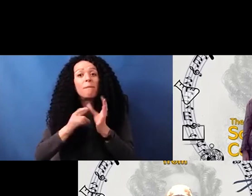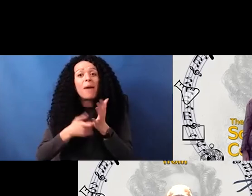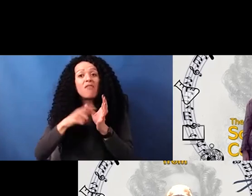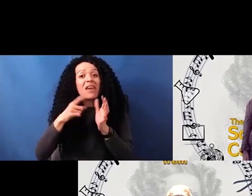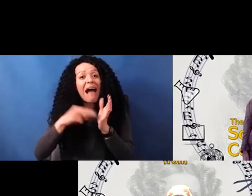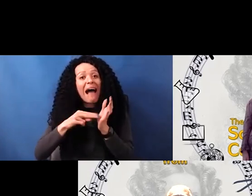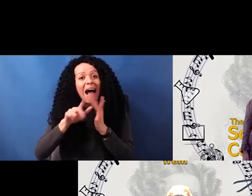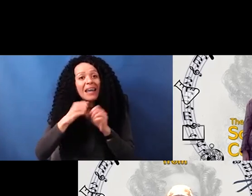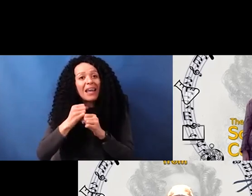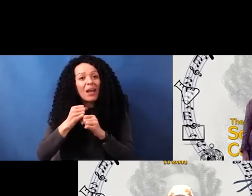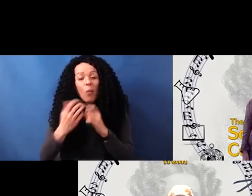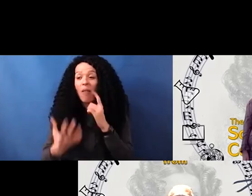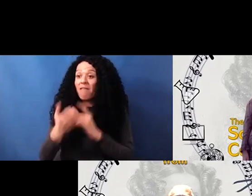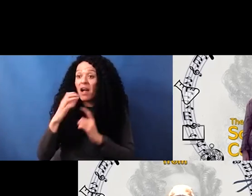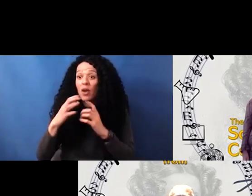discovery.